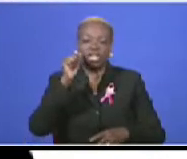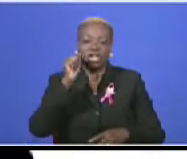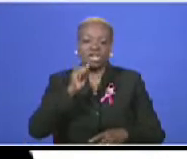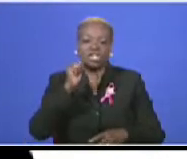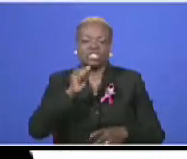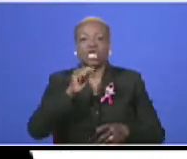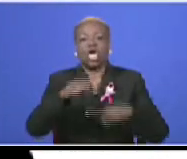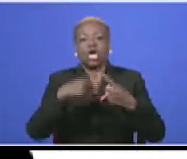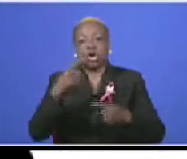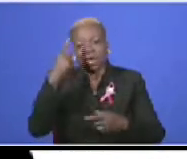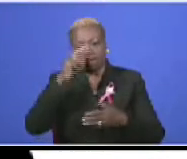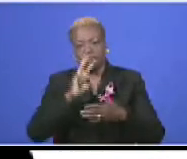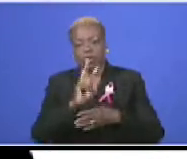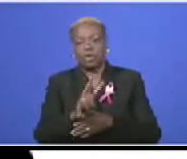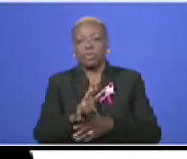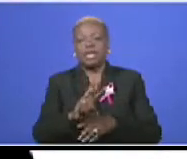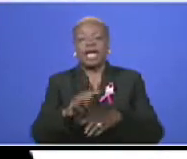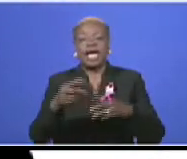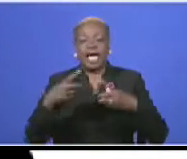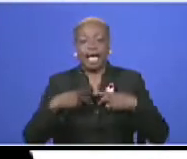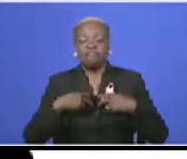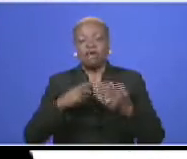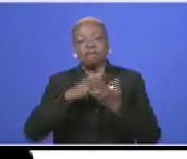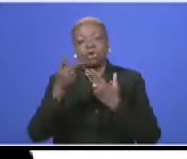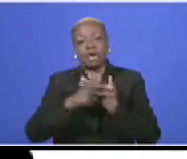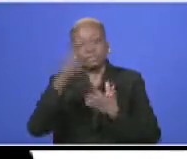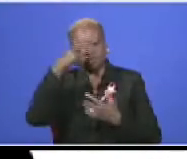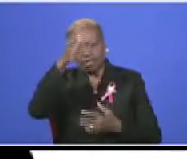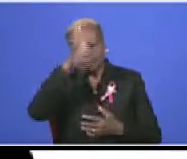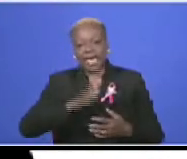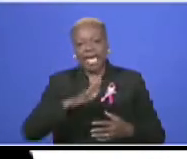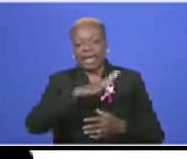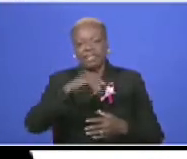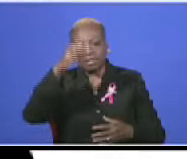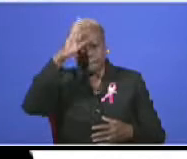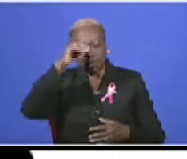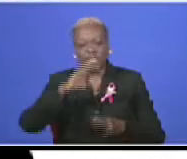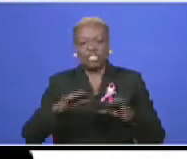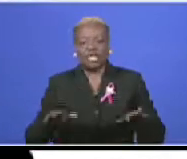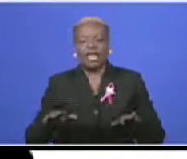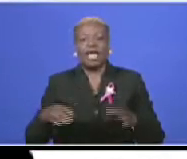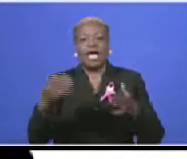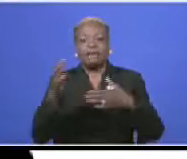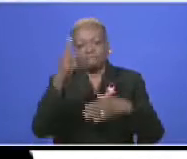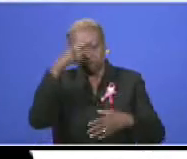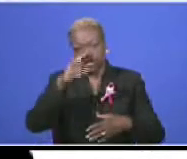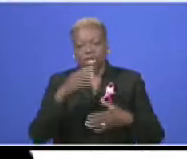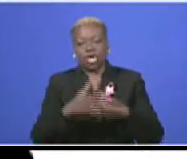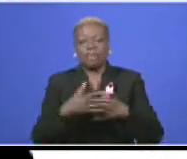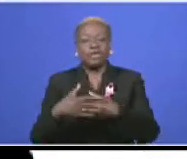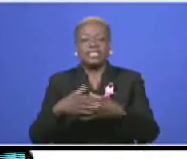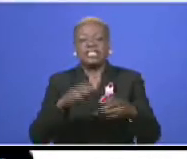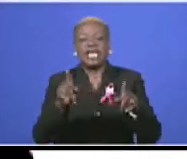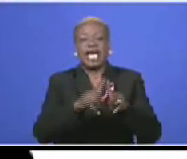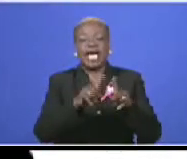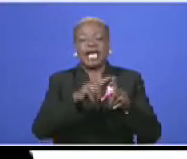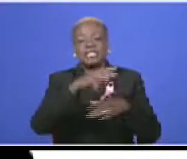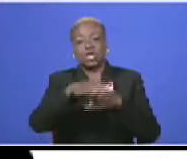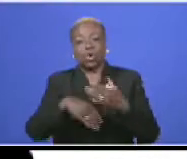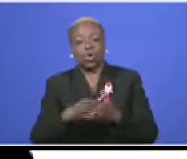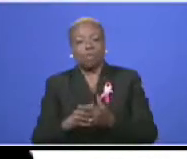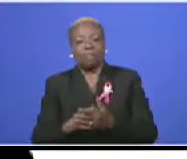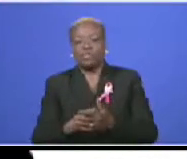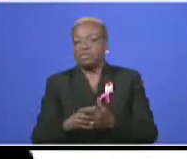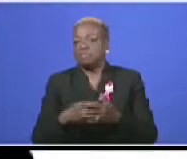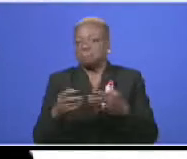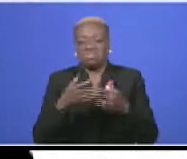have programs specific for the man and the boy child, and then for the community as a whole, whether it be from